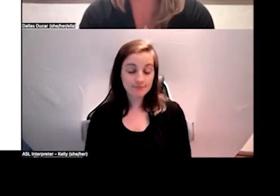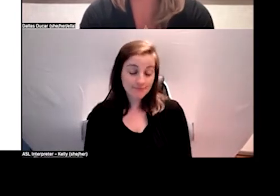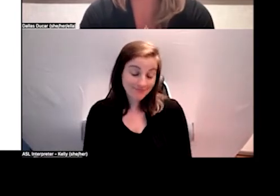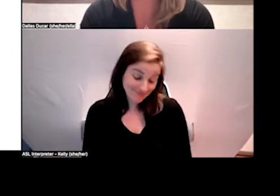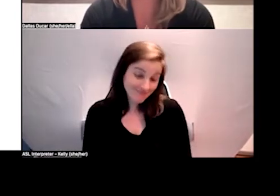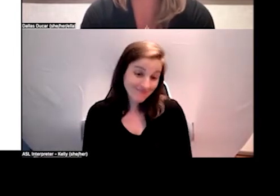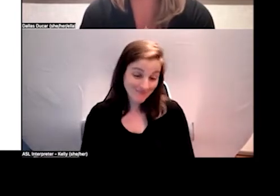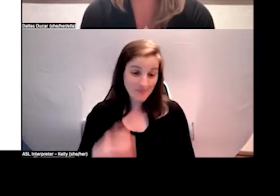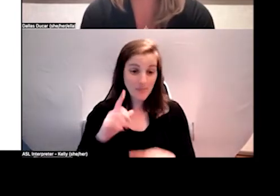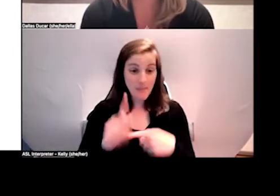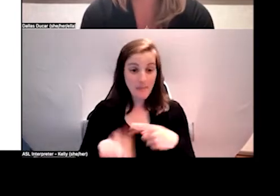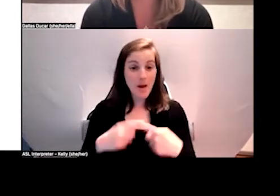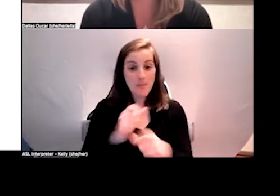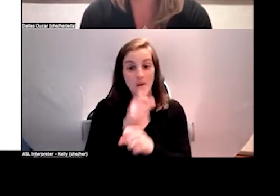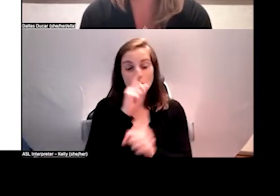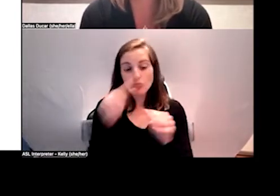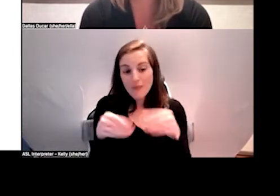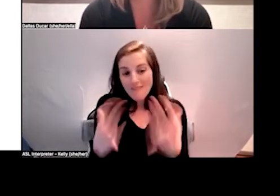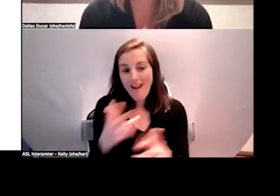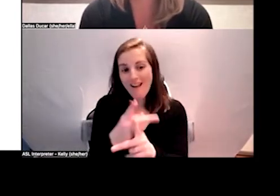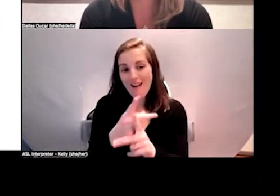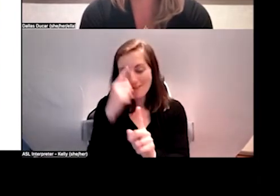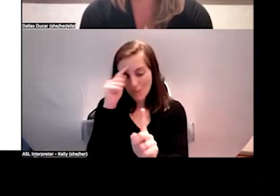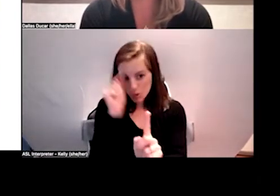about providing you good care.